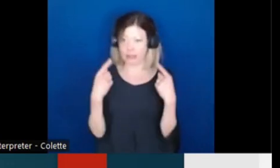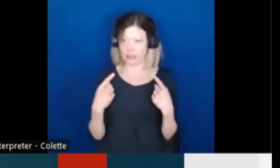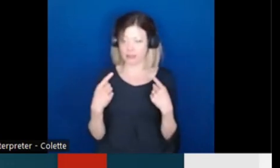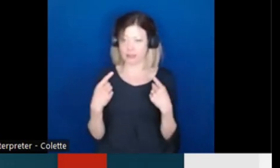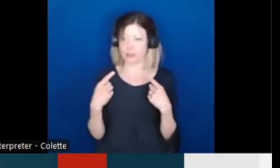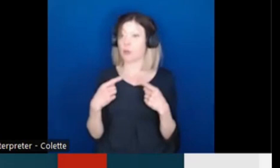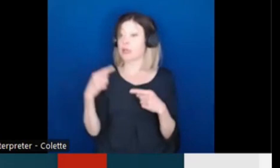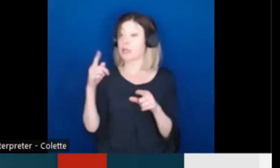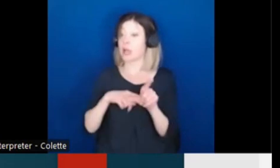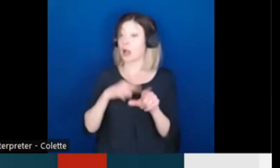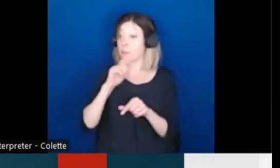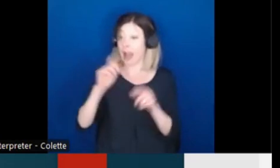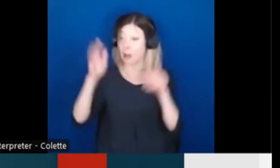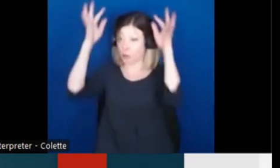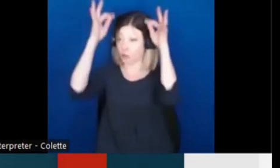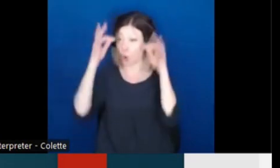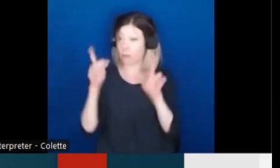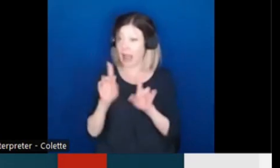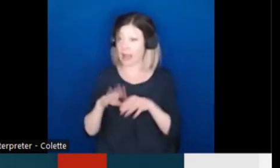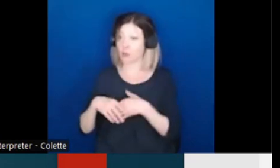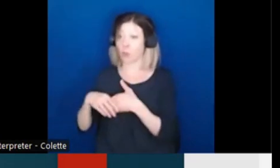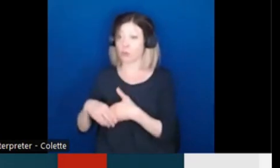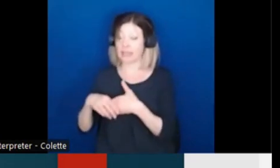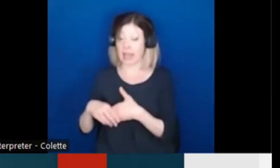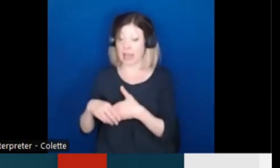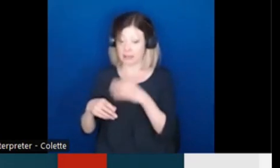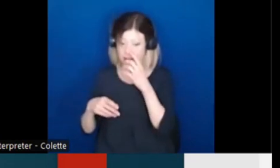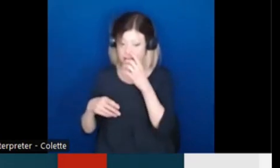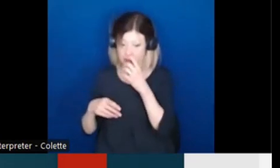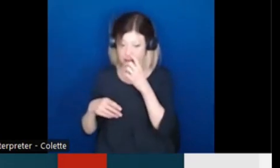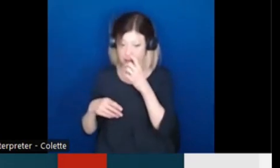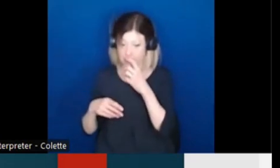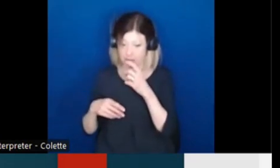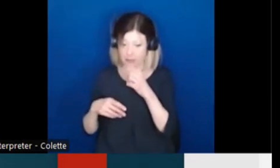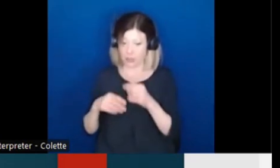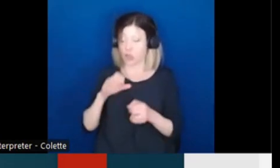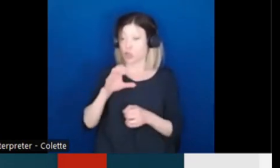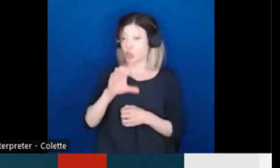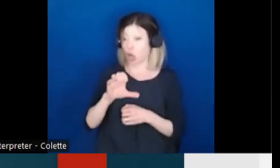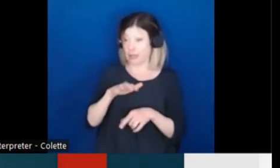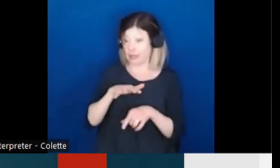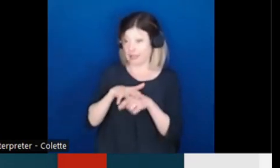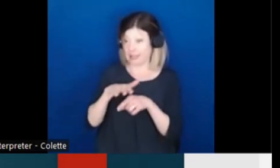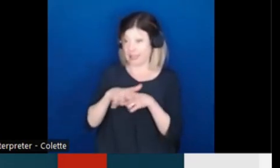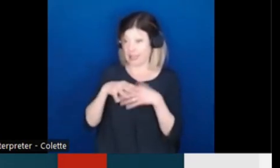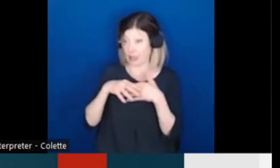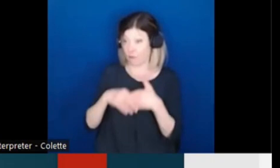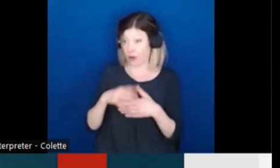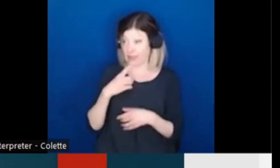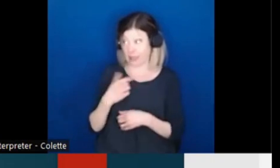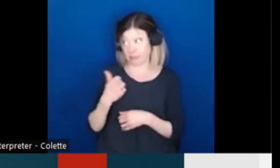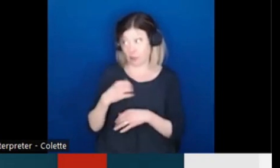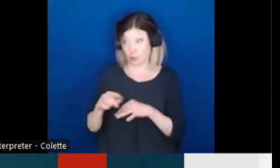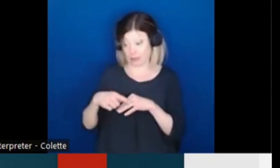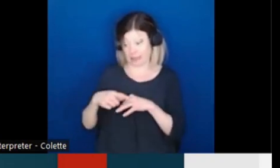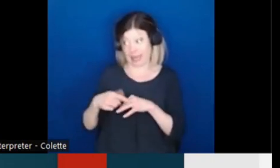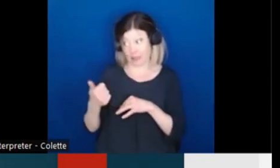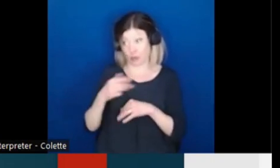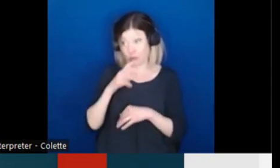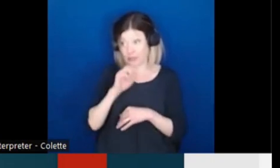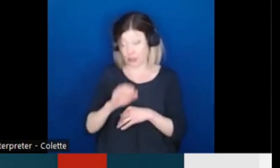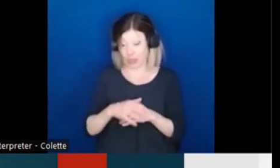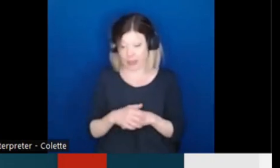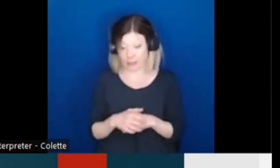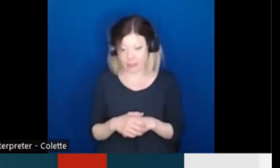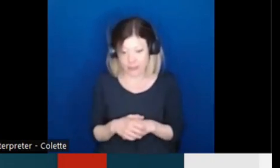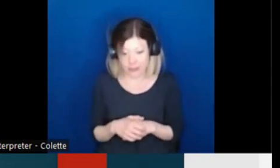with a top hat. Charlotte's teasing her friend Ellen there that she's, she's going to get engaged to this chap. There's